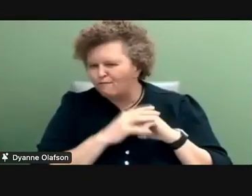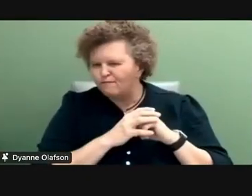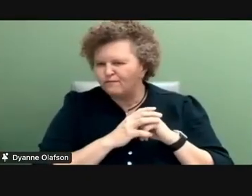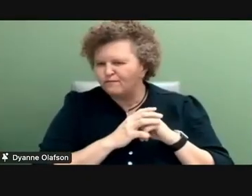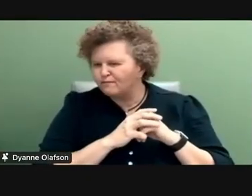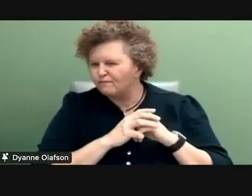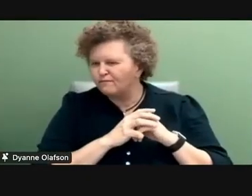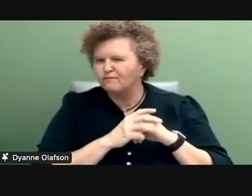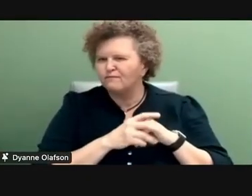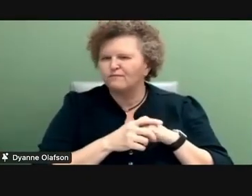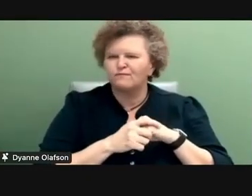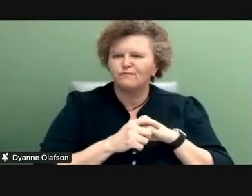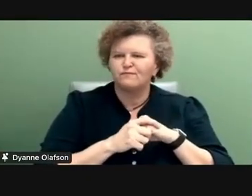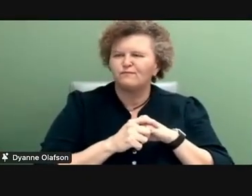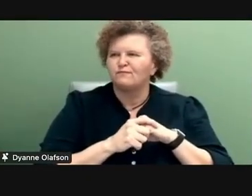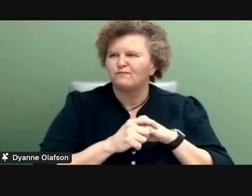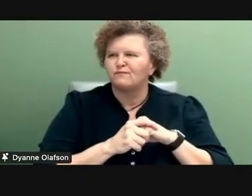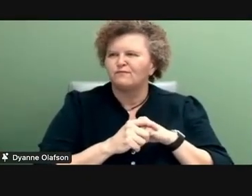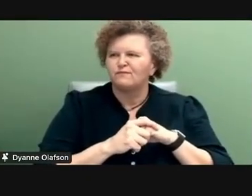Okay, hello everybody.